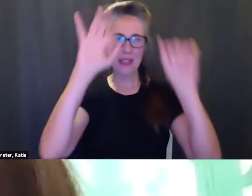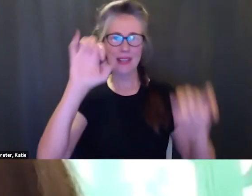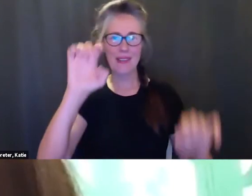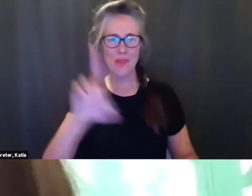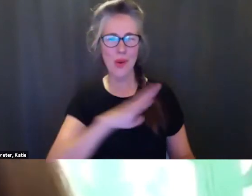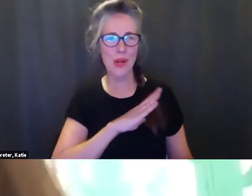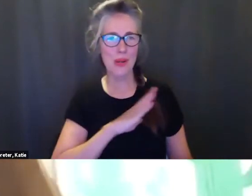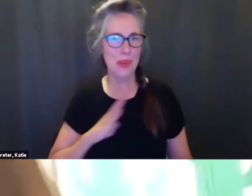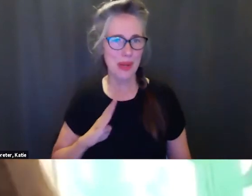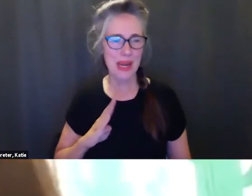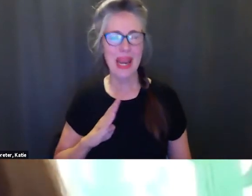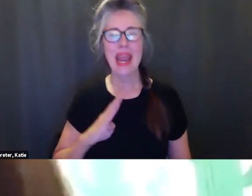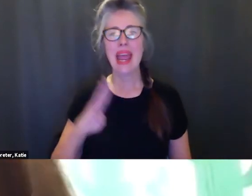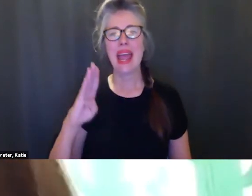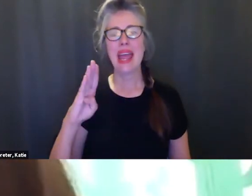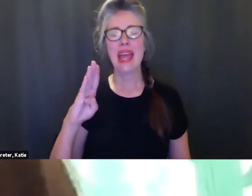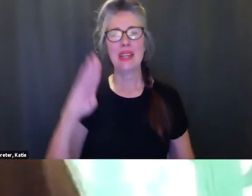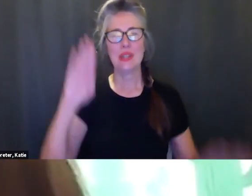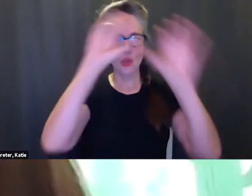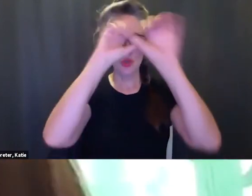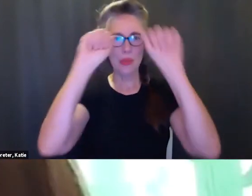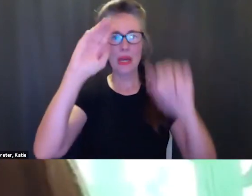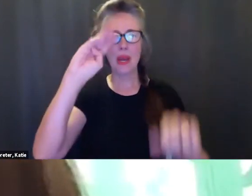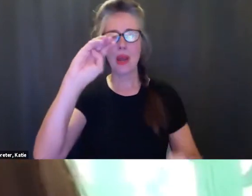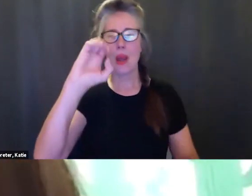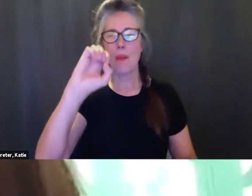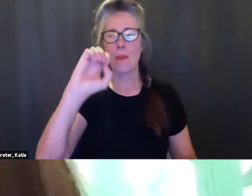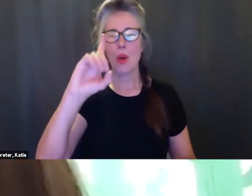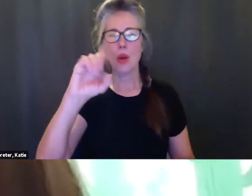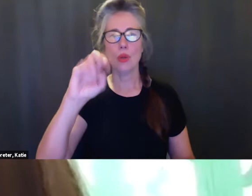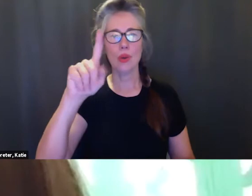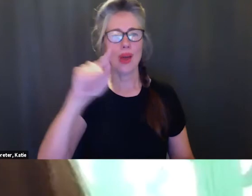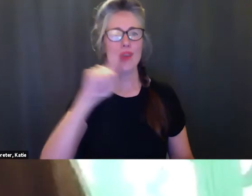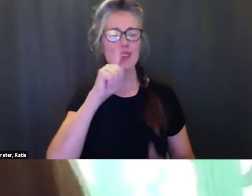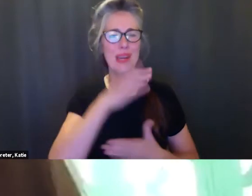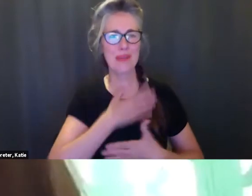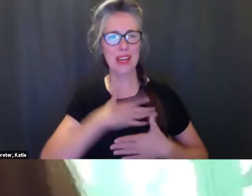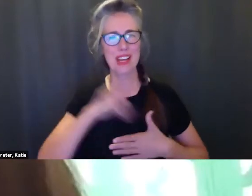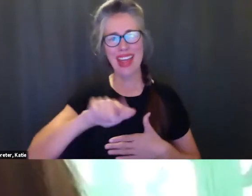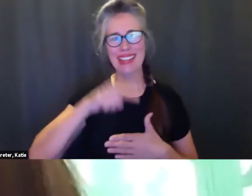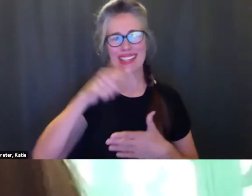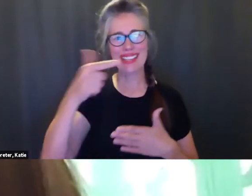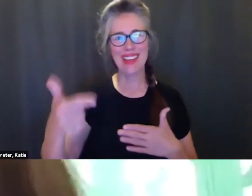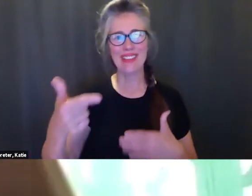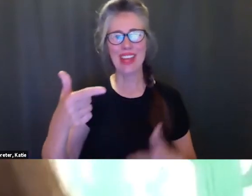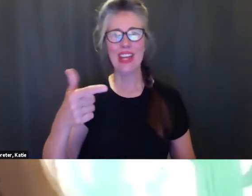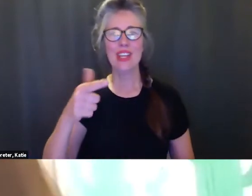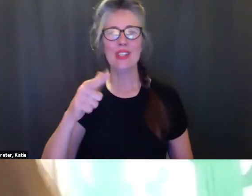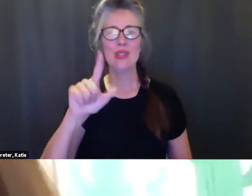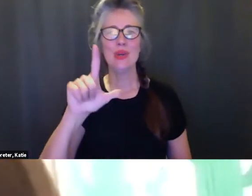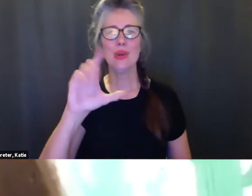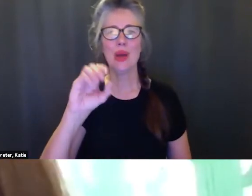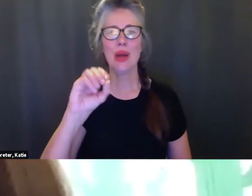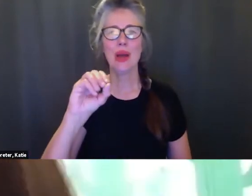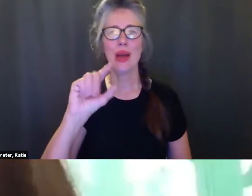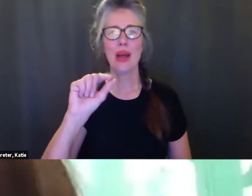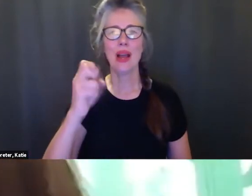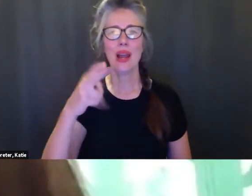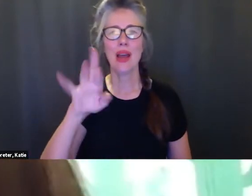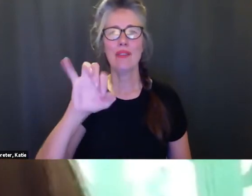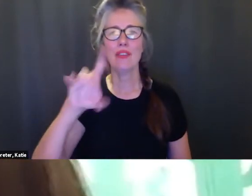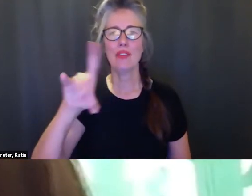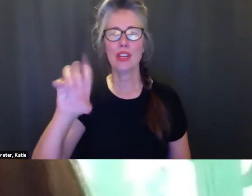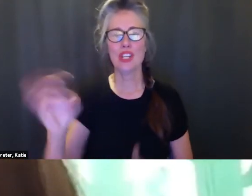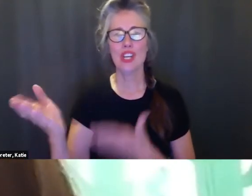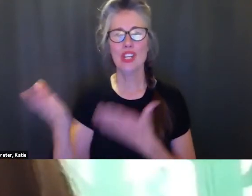Superintendent Maldonado. It is my great pleasure to be able to hand this off to Ms. Sierra Lockridge, and she also